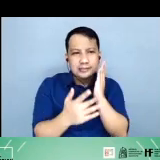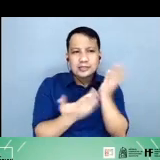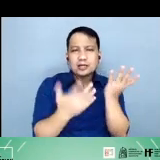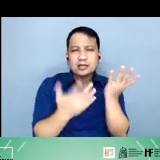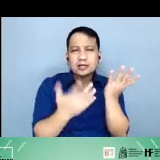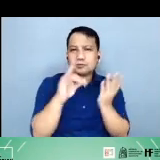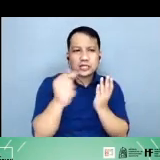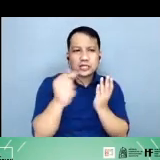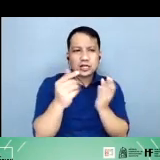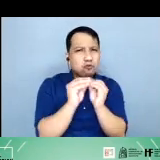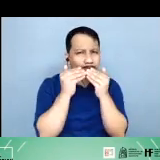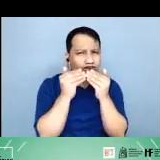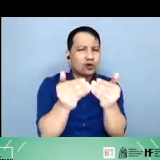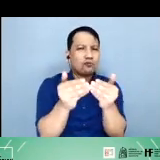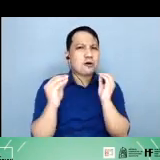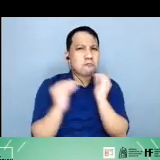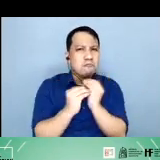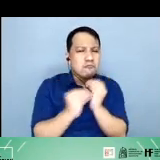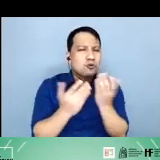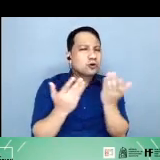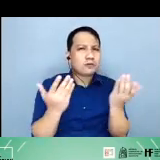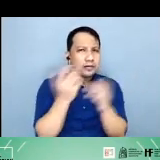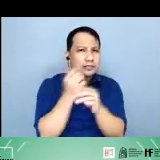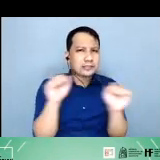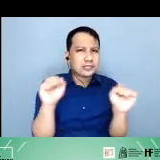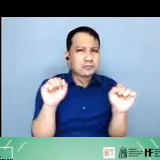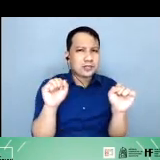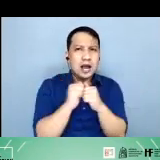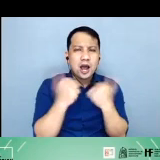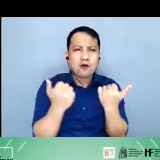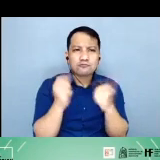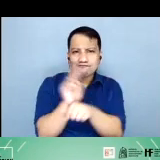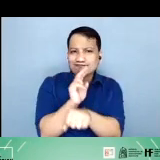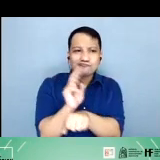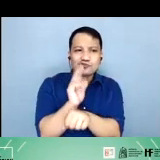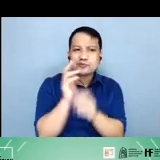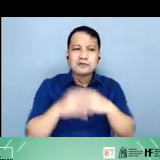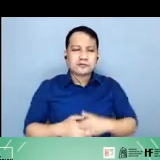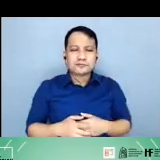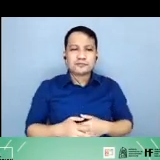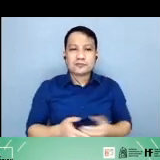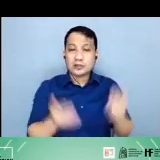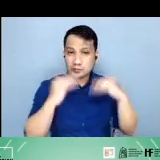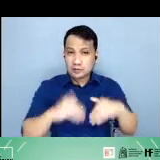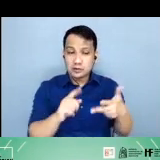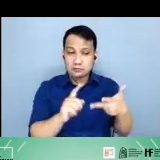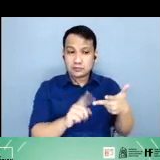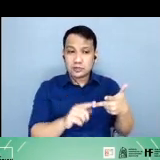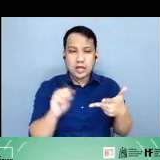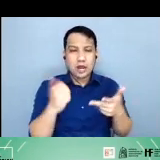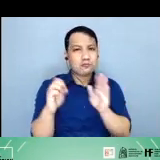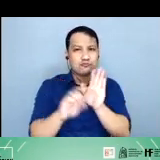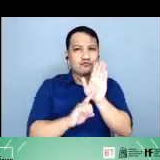more sustainable and a more conscious and safer way of manufacturing. And then finally, we're going to look at some examples of green